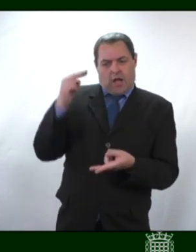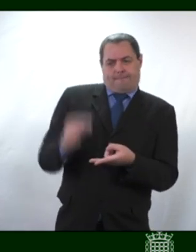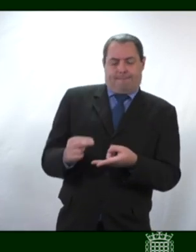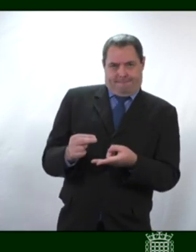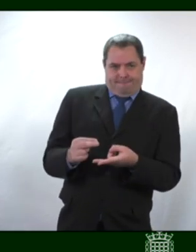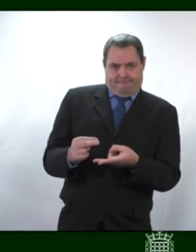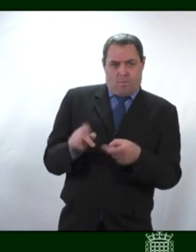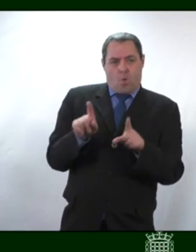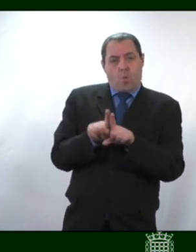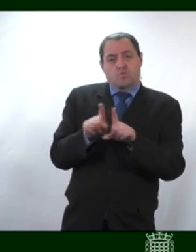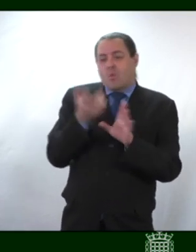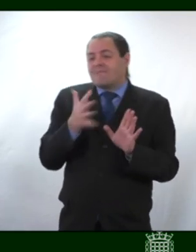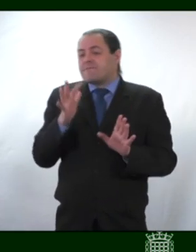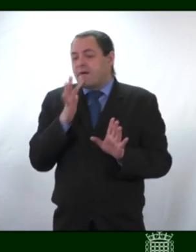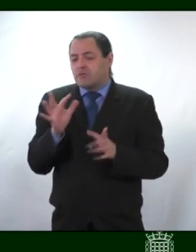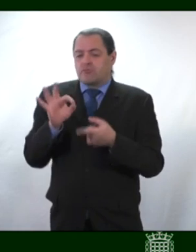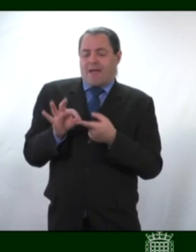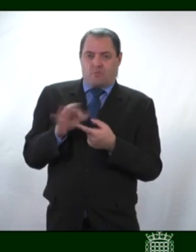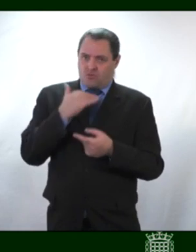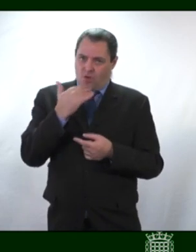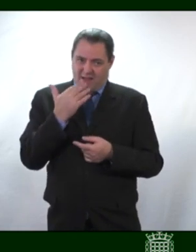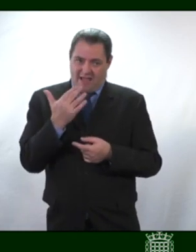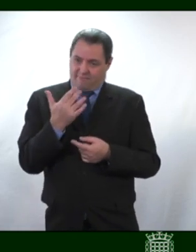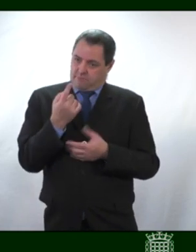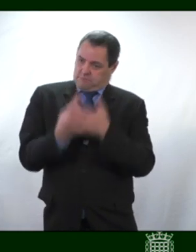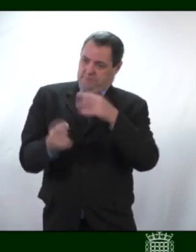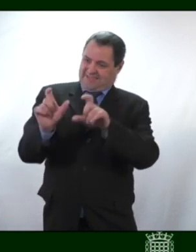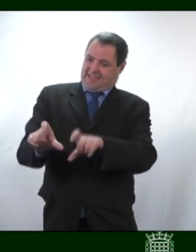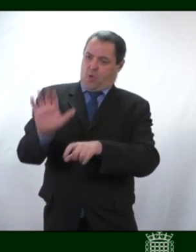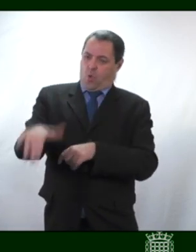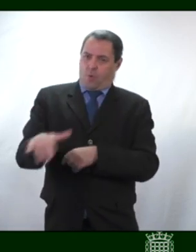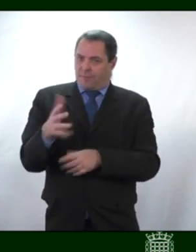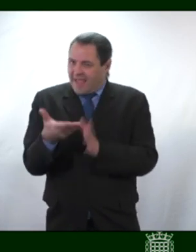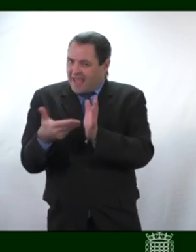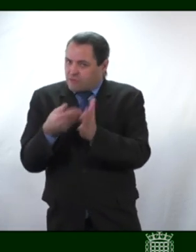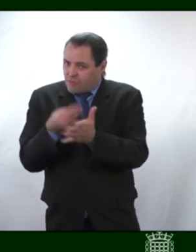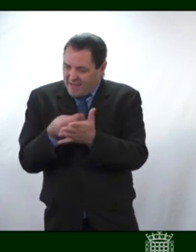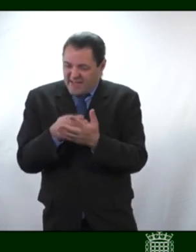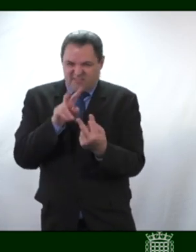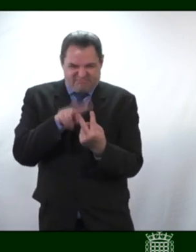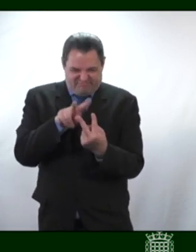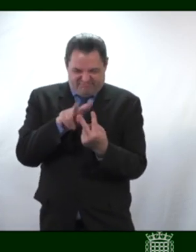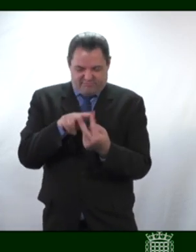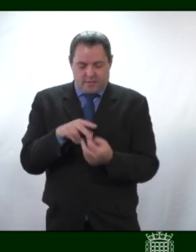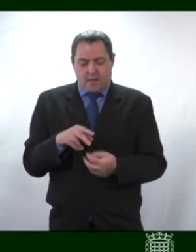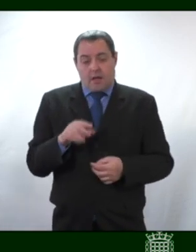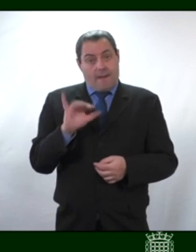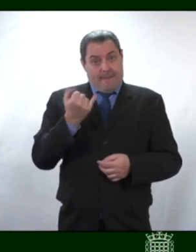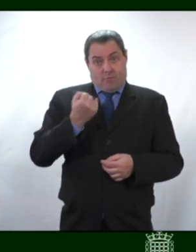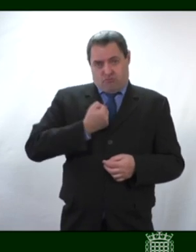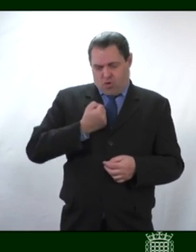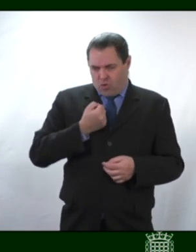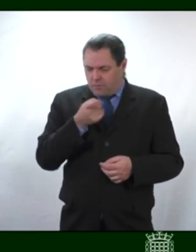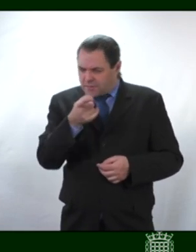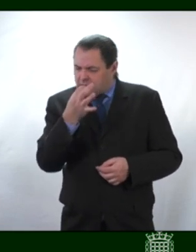beyond the £500 scheme for people who are asked to isolate. Could the Secretary of State correct me if I'm wrong, but it seemed from his answers